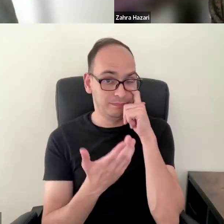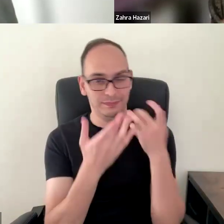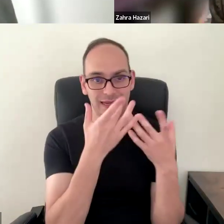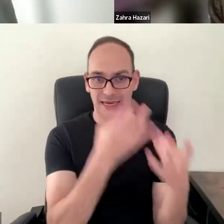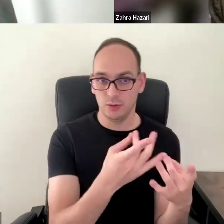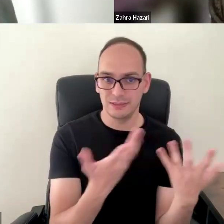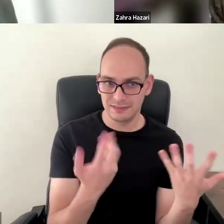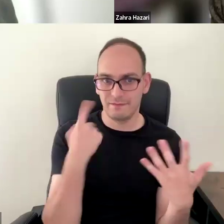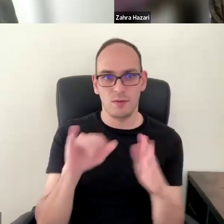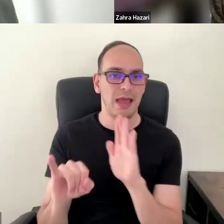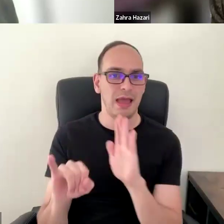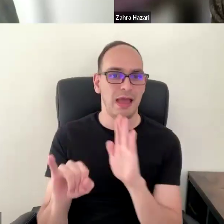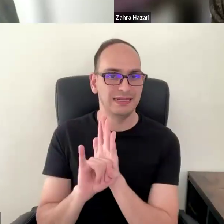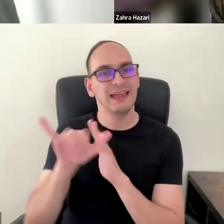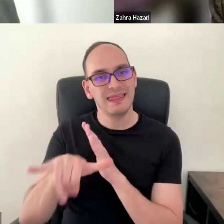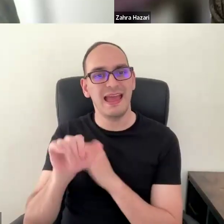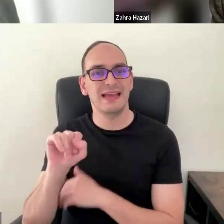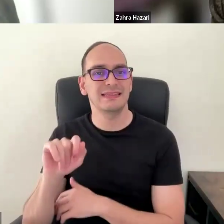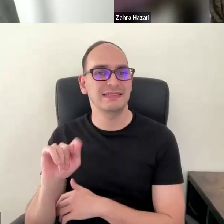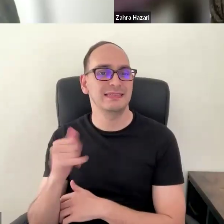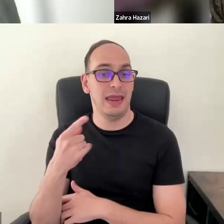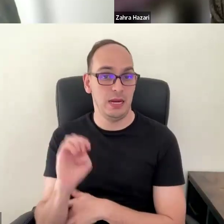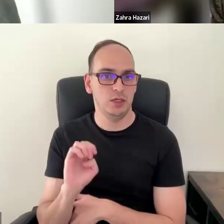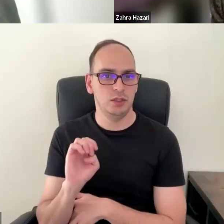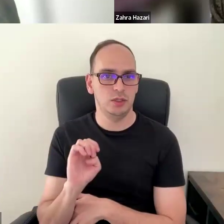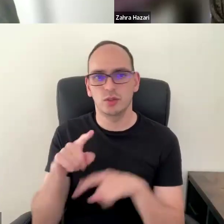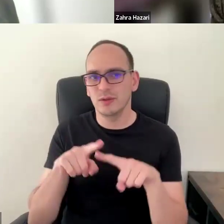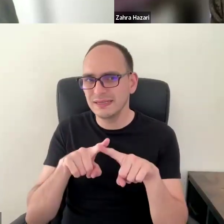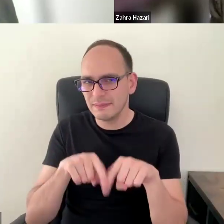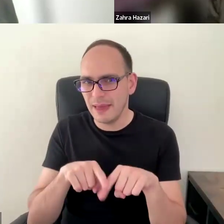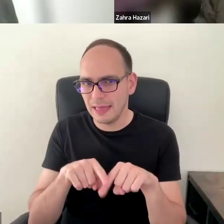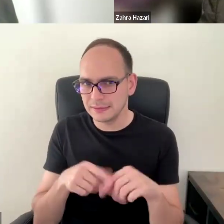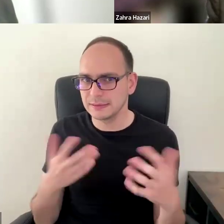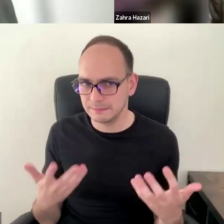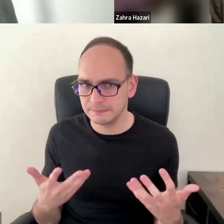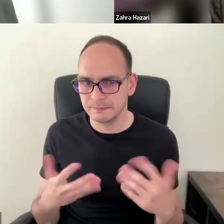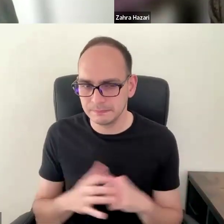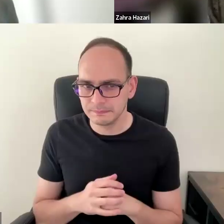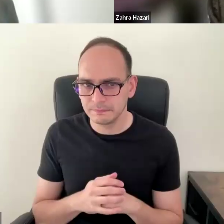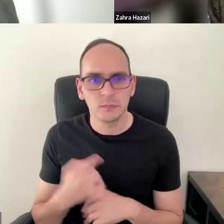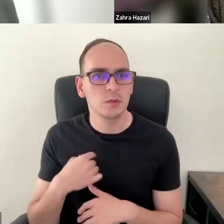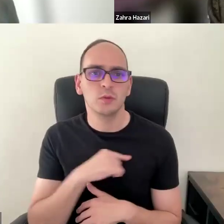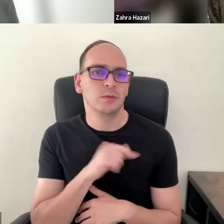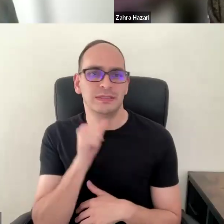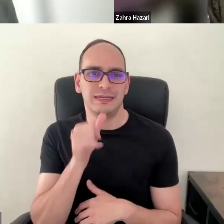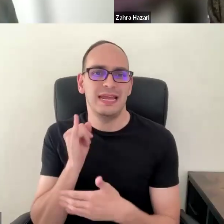scientists in terms of their identities at that stage. So I think it depends. We didn't do an intervention to increase sense